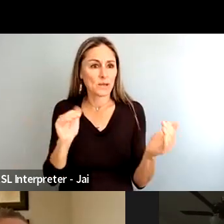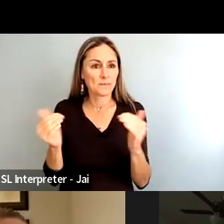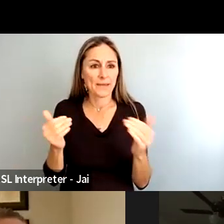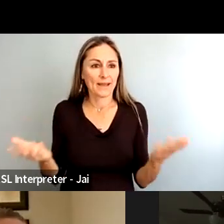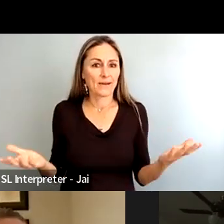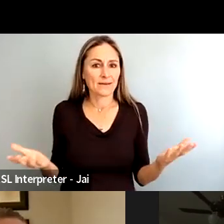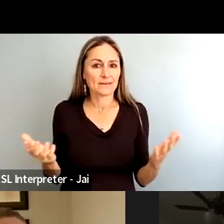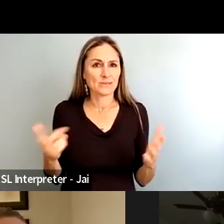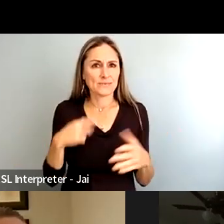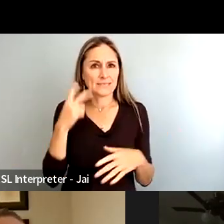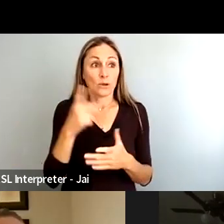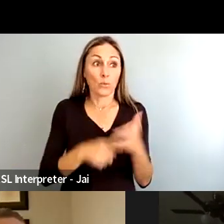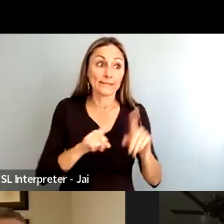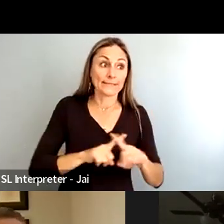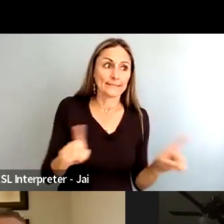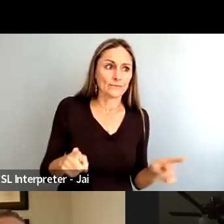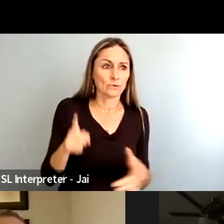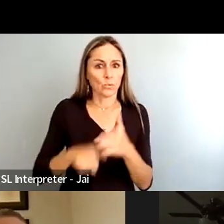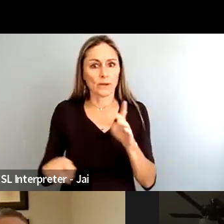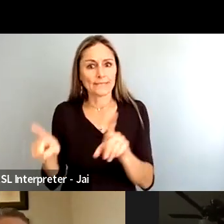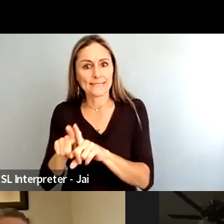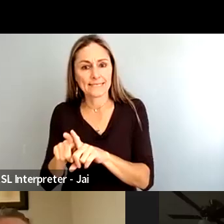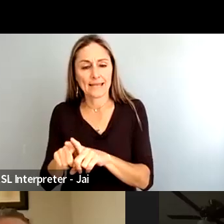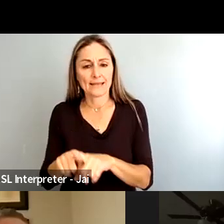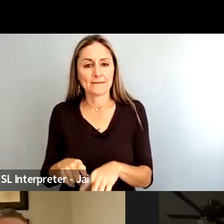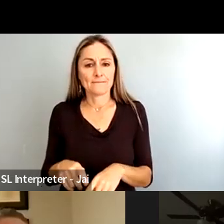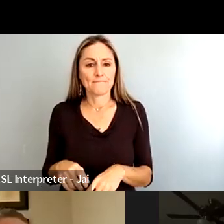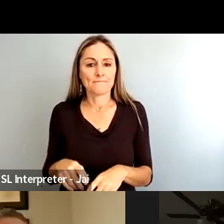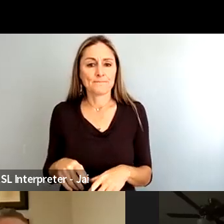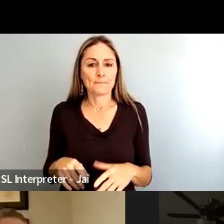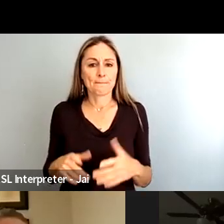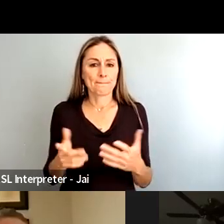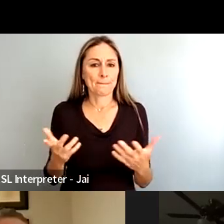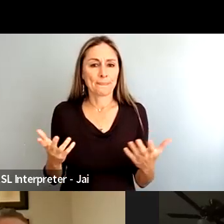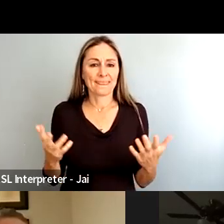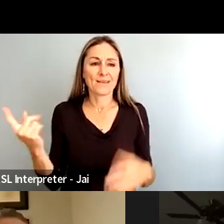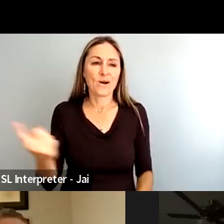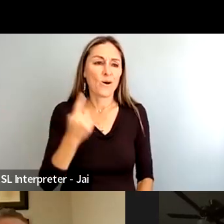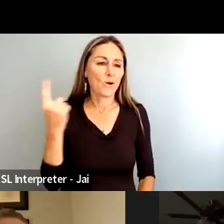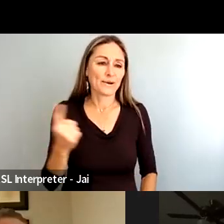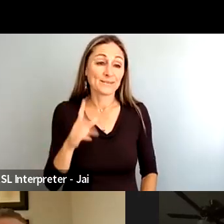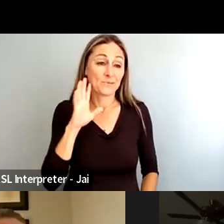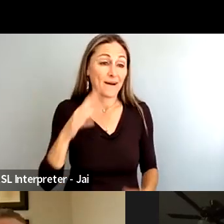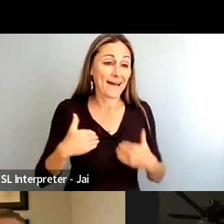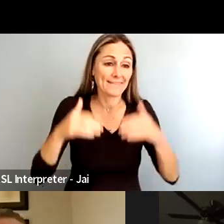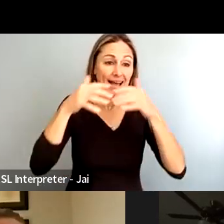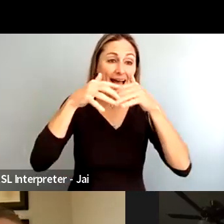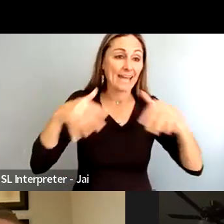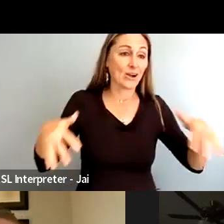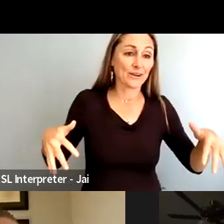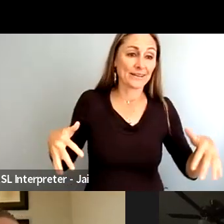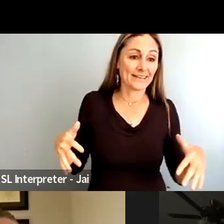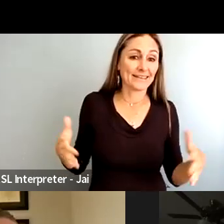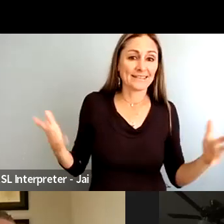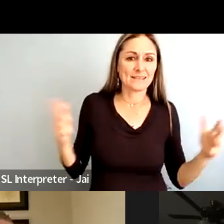different than what is the same. And also there's always going to be a hierarchy because people are going to say, oh, well, I